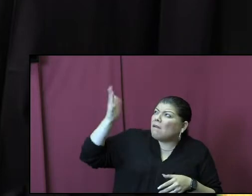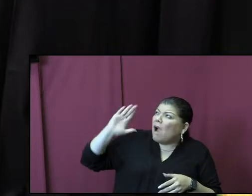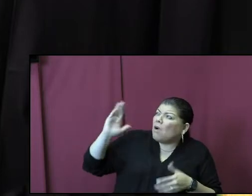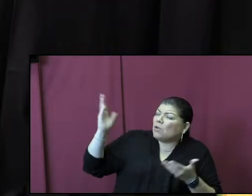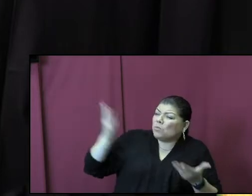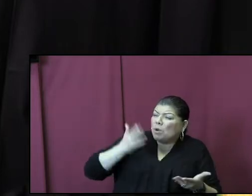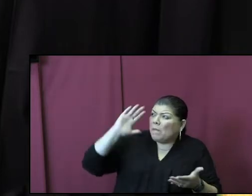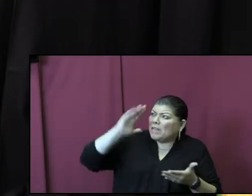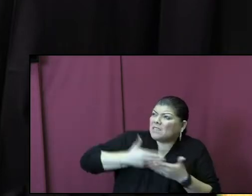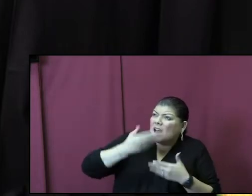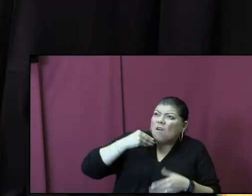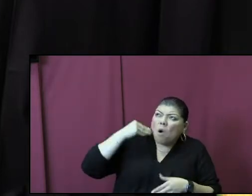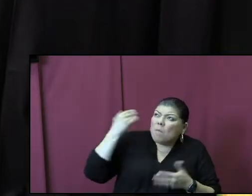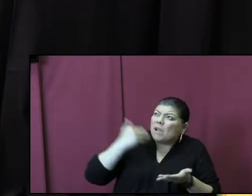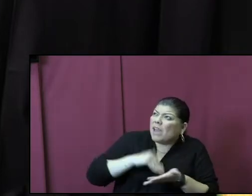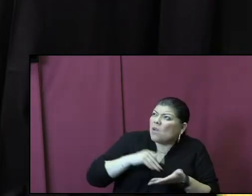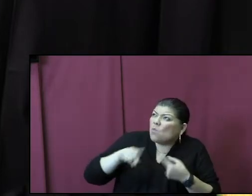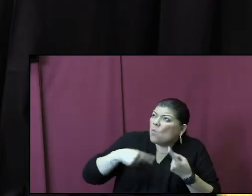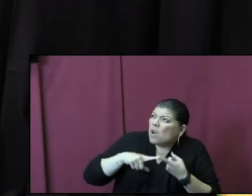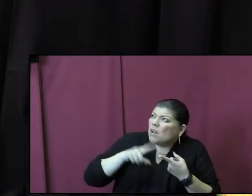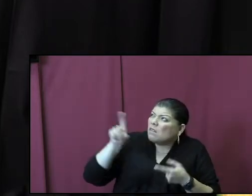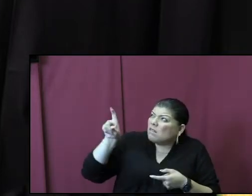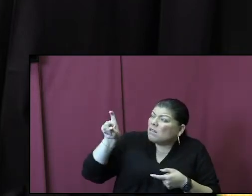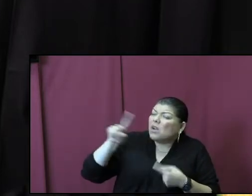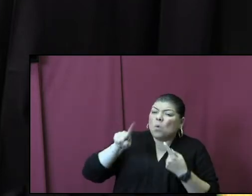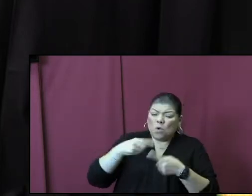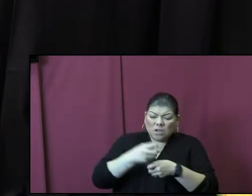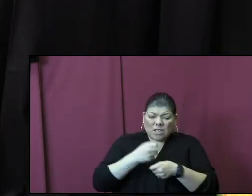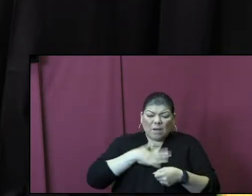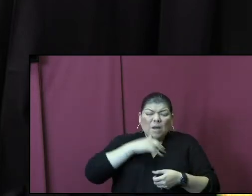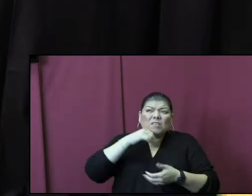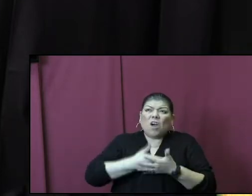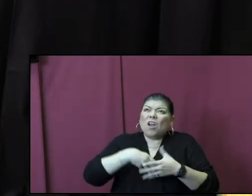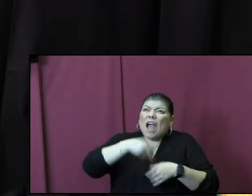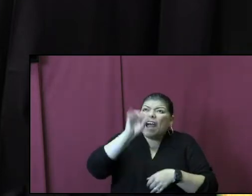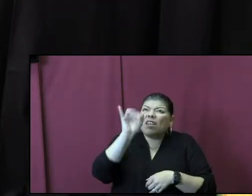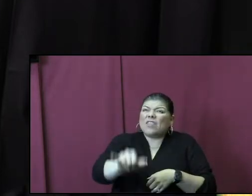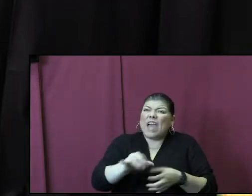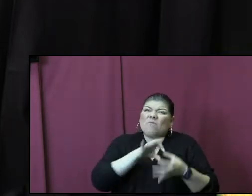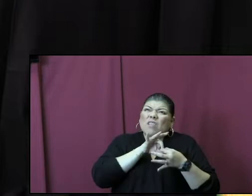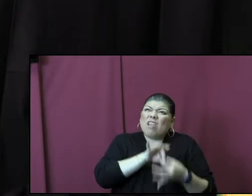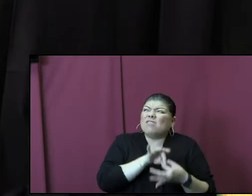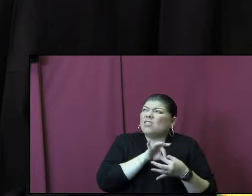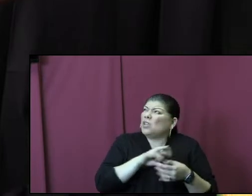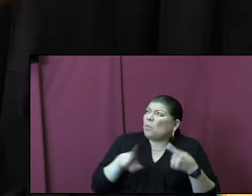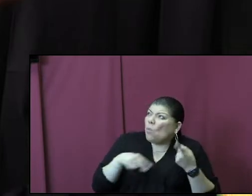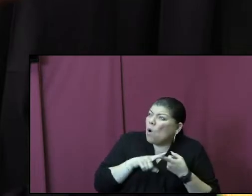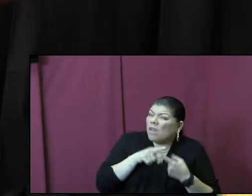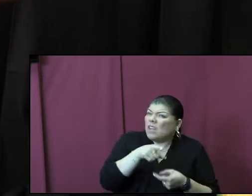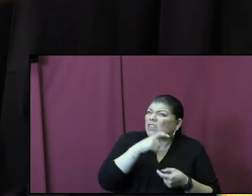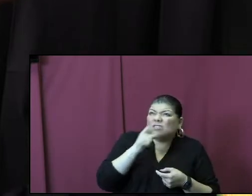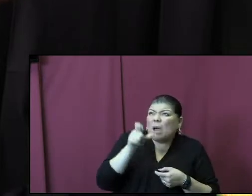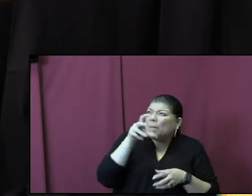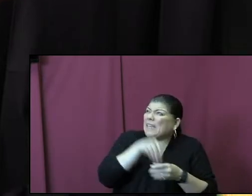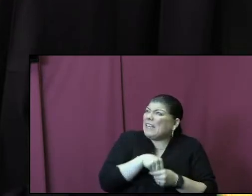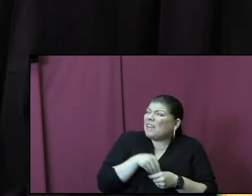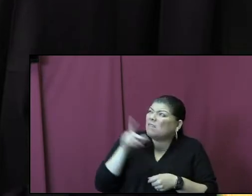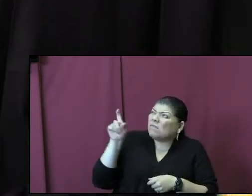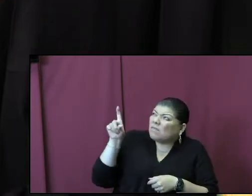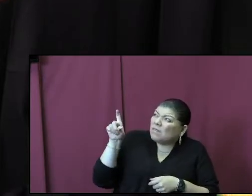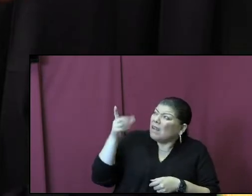bring my son back home? God, when are you going to take my daughter out of that relationship that she should not be